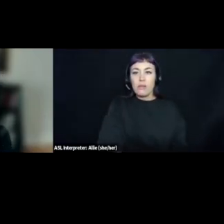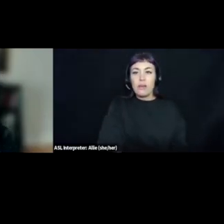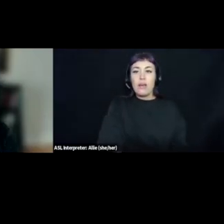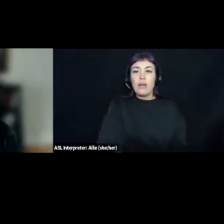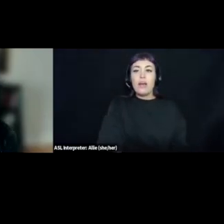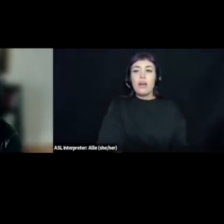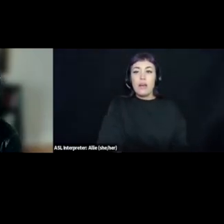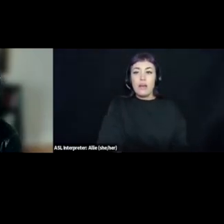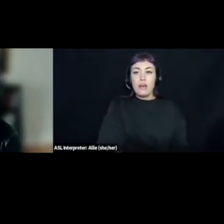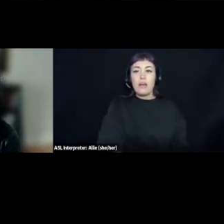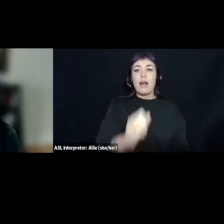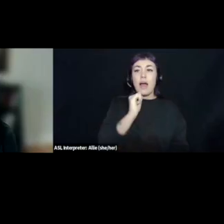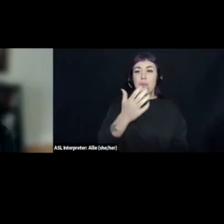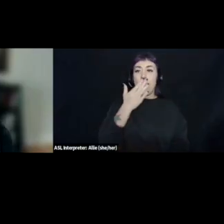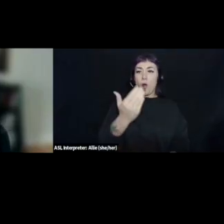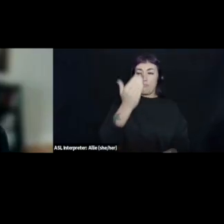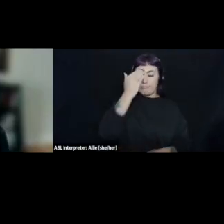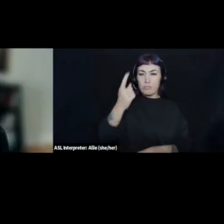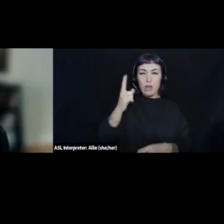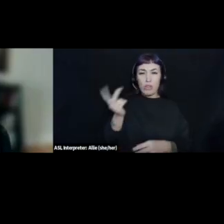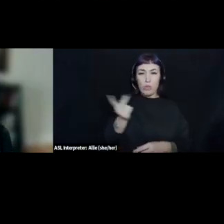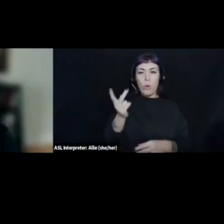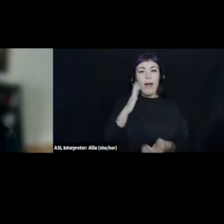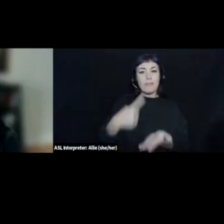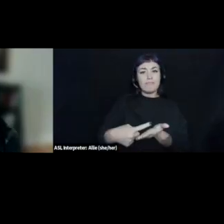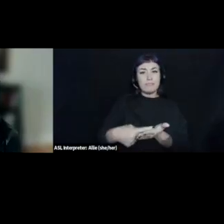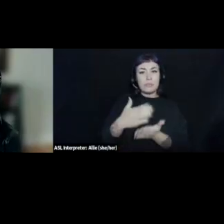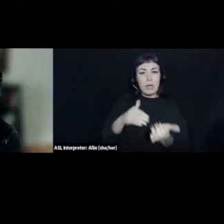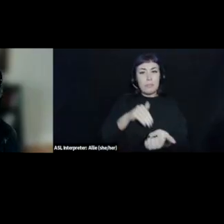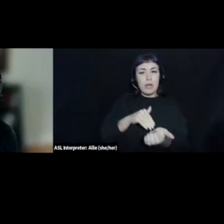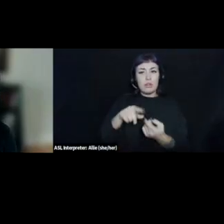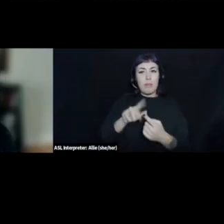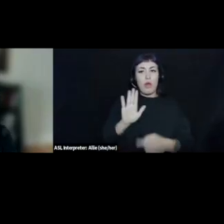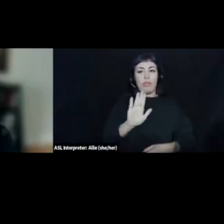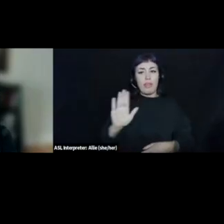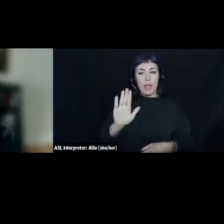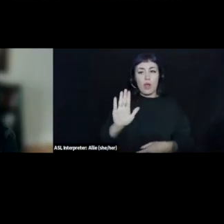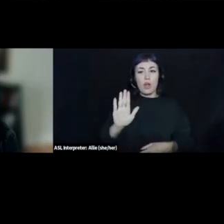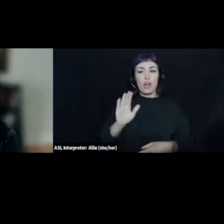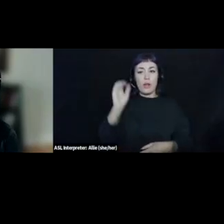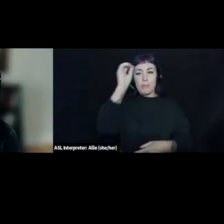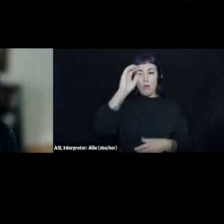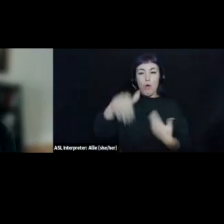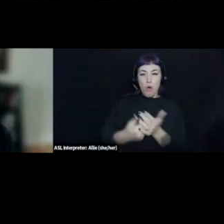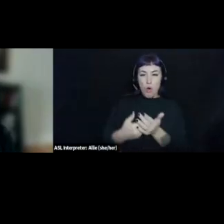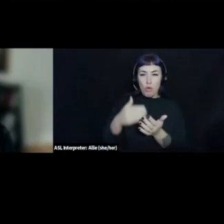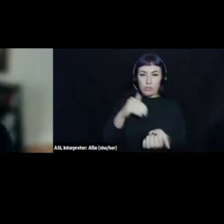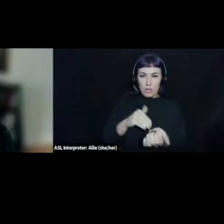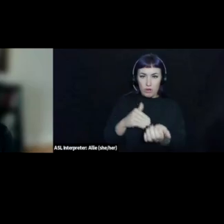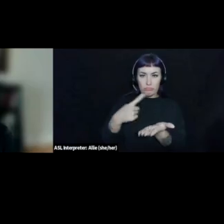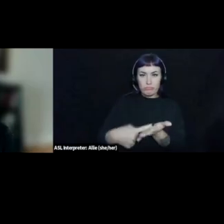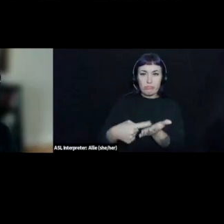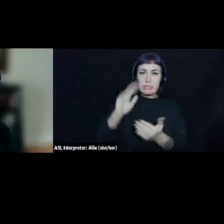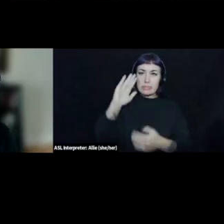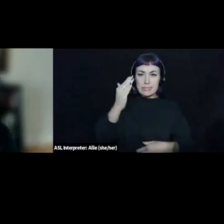have talked to a few doctors about their opinion on it. I would say all the doctors I talked to